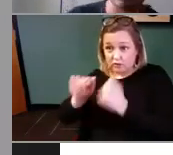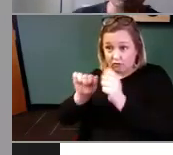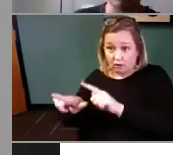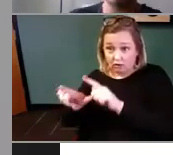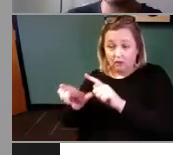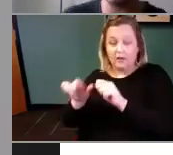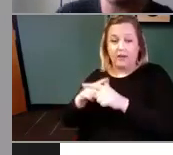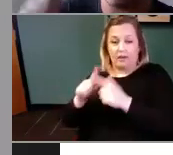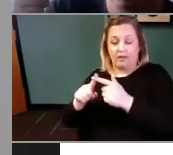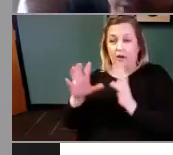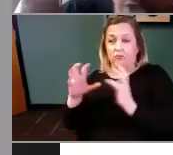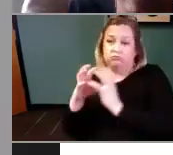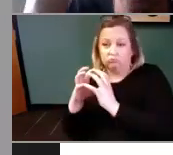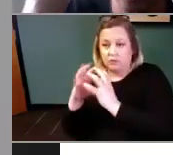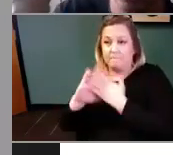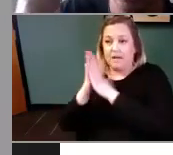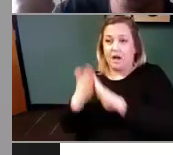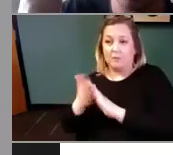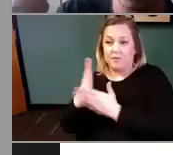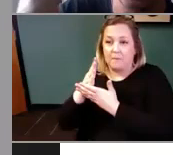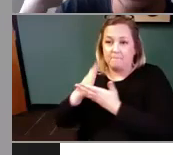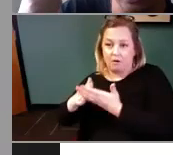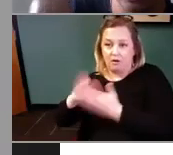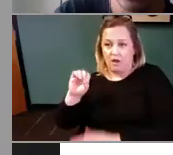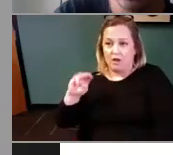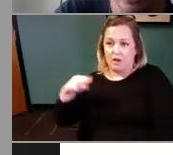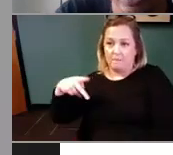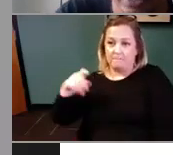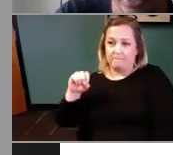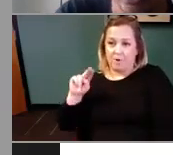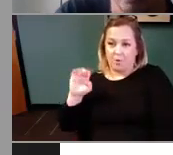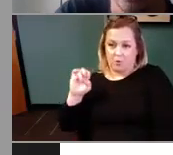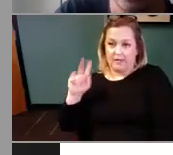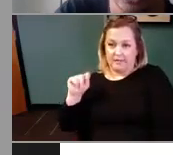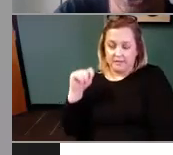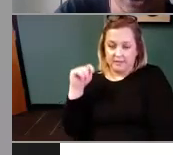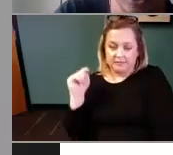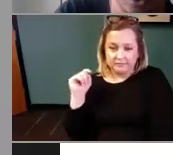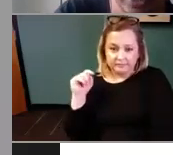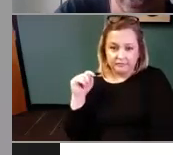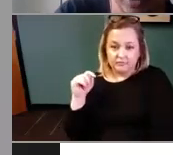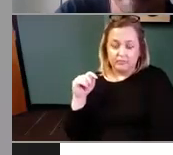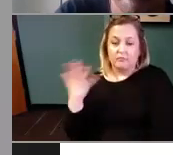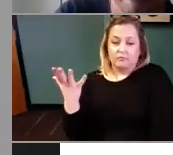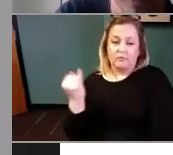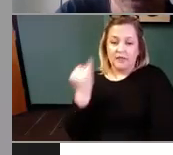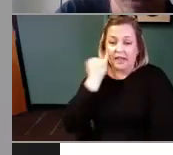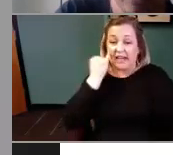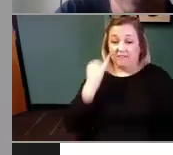okay, so the reasoning behind, think of strongly connected components as this. So let's say that you want to reach the node L